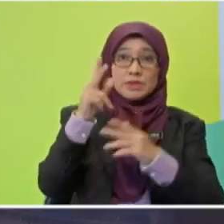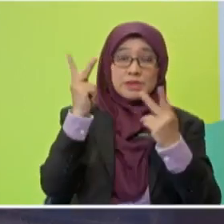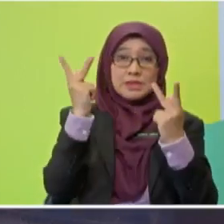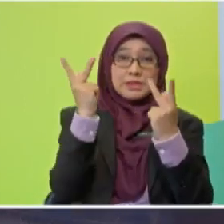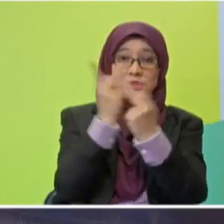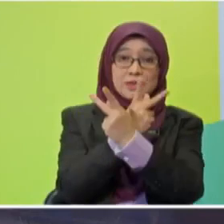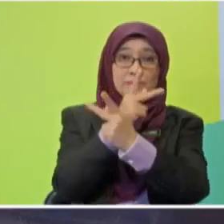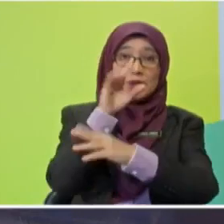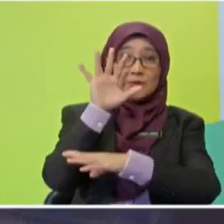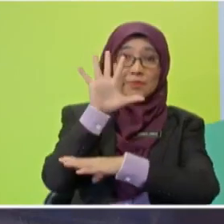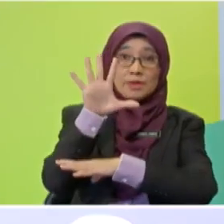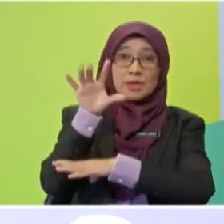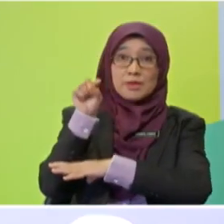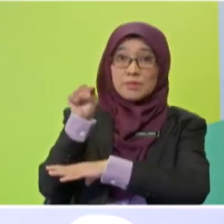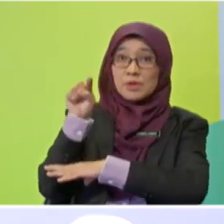5.1. Okay,